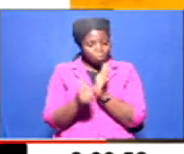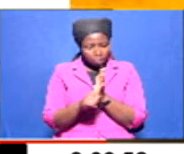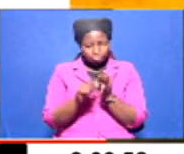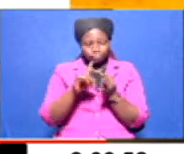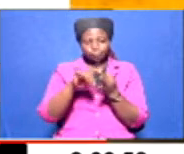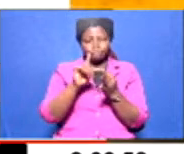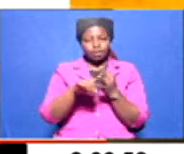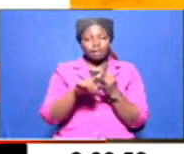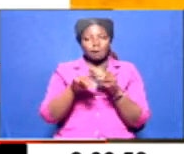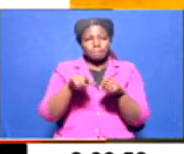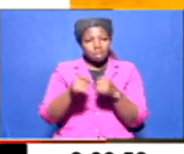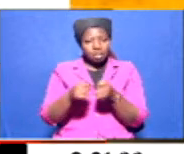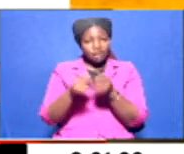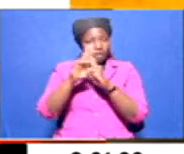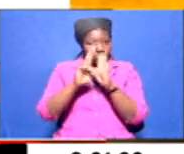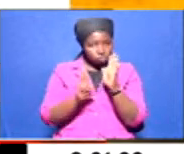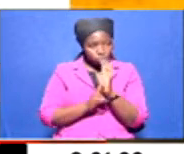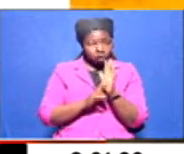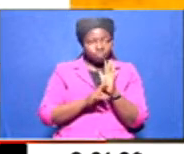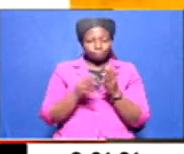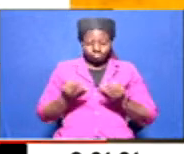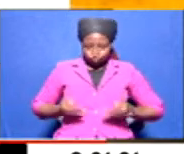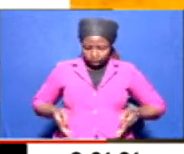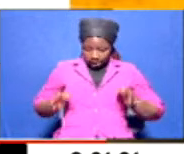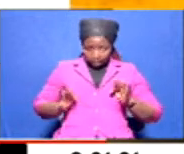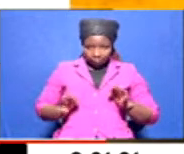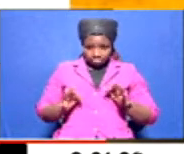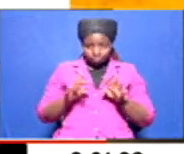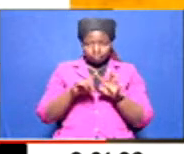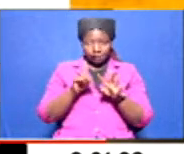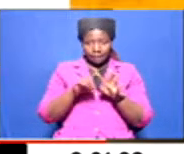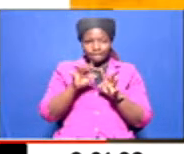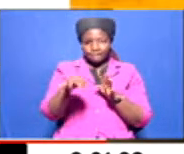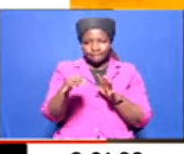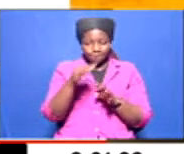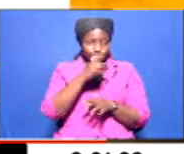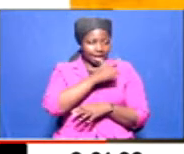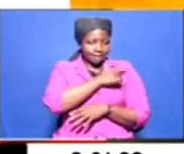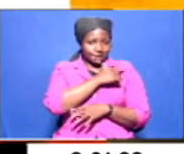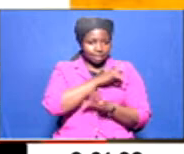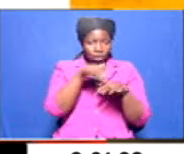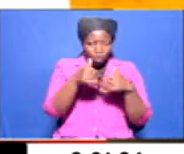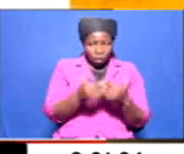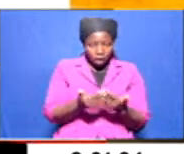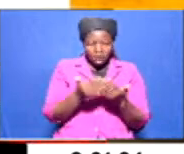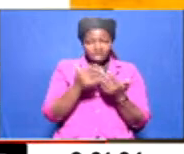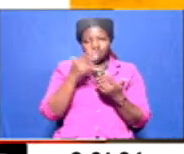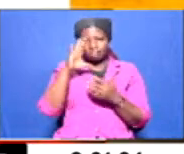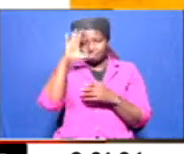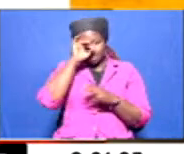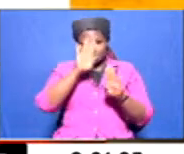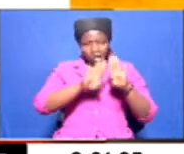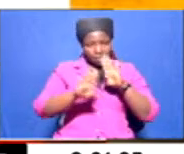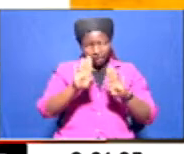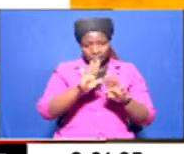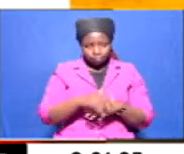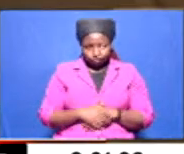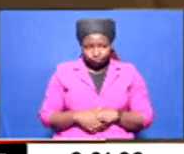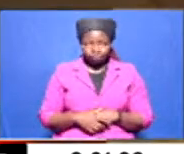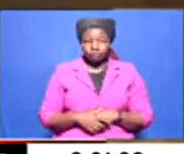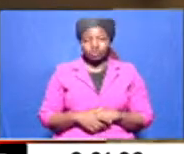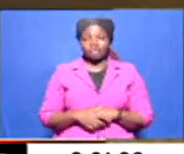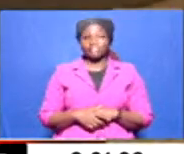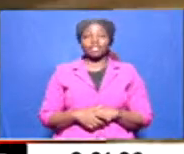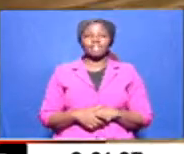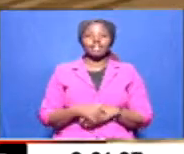conduct, bankruptcy, incompetence, or gross misconduct. In 2019, President Uhuru Kenyatta